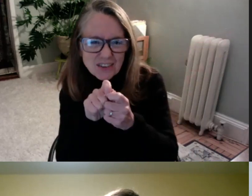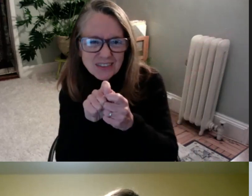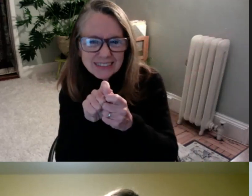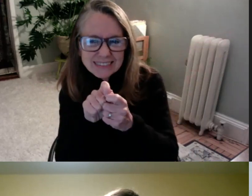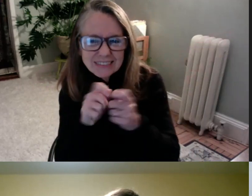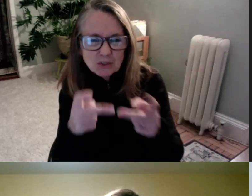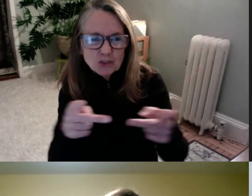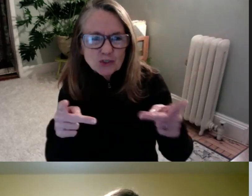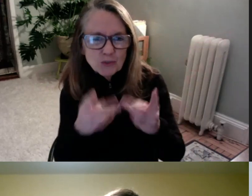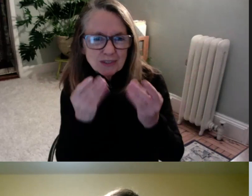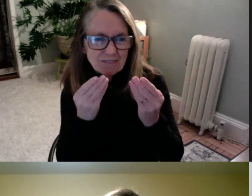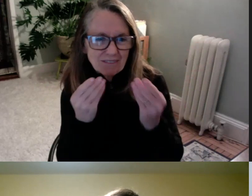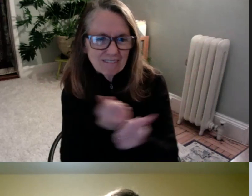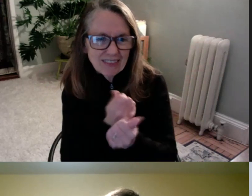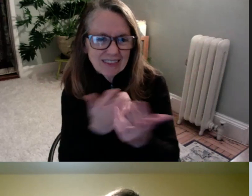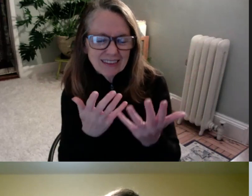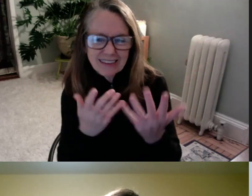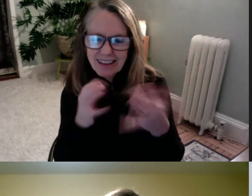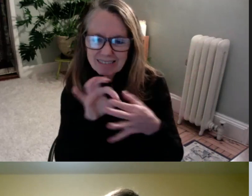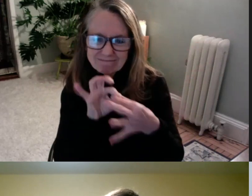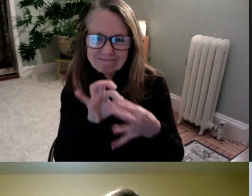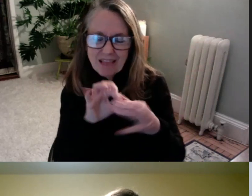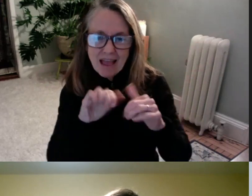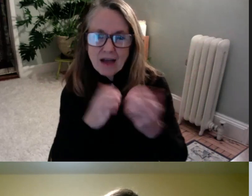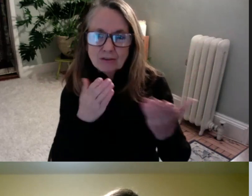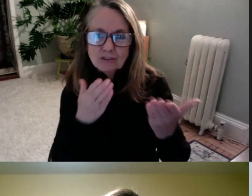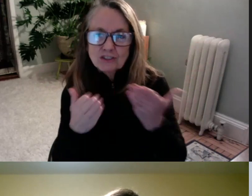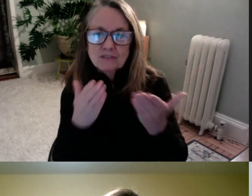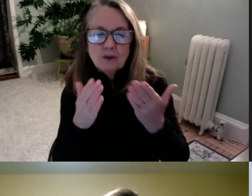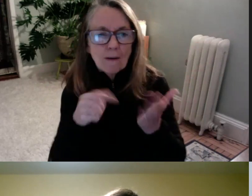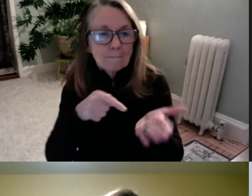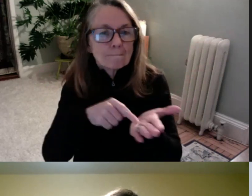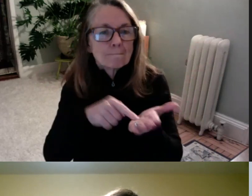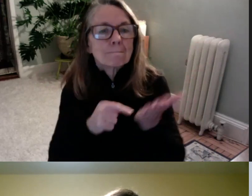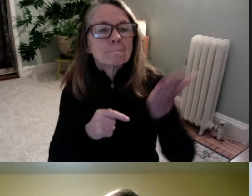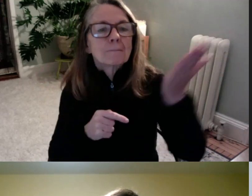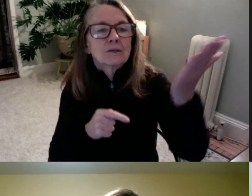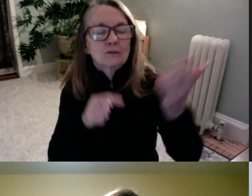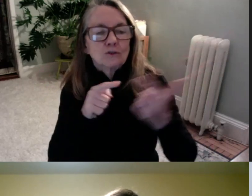looking for. It really just has to do with how services are being billed to Medicaid.